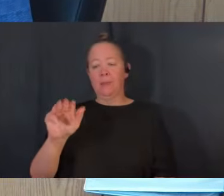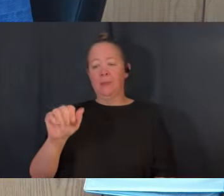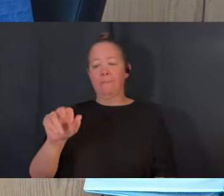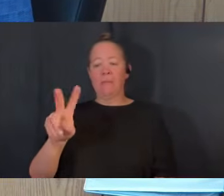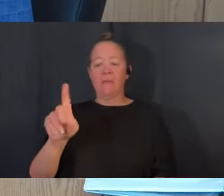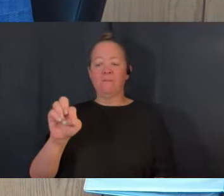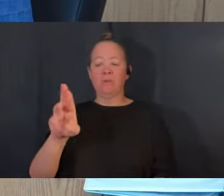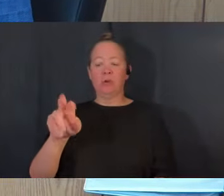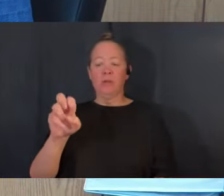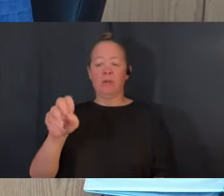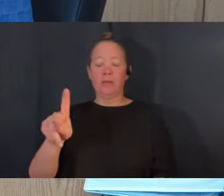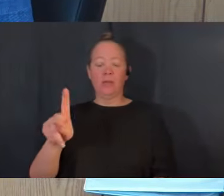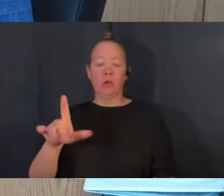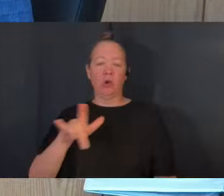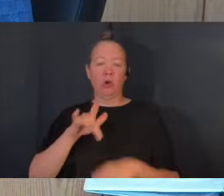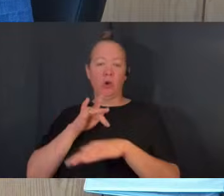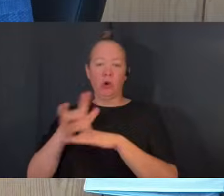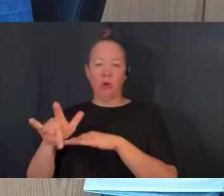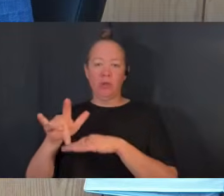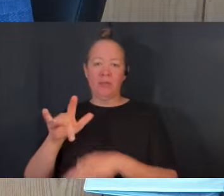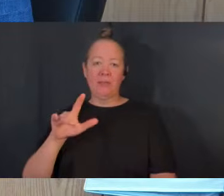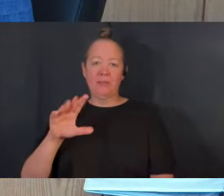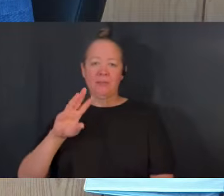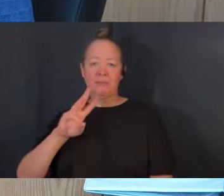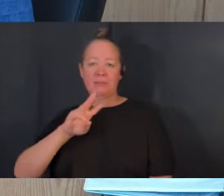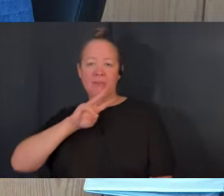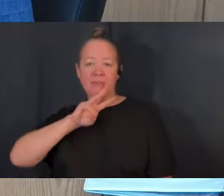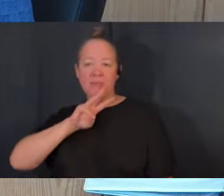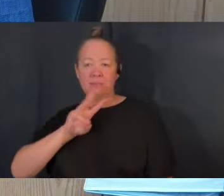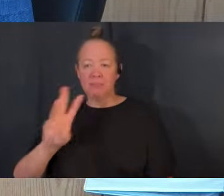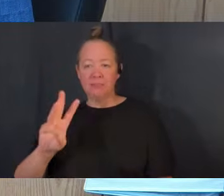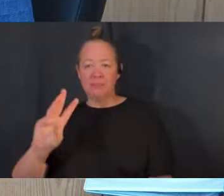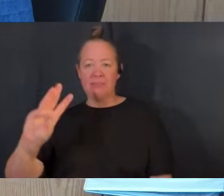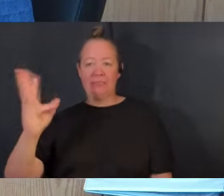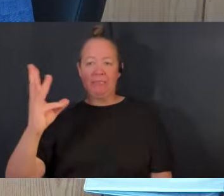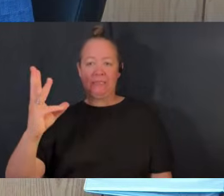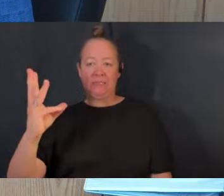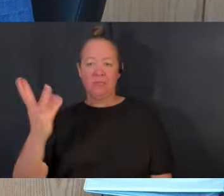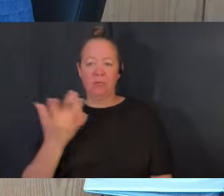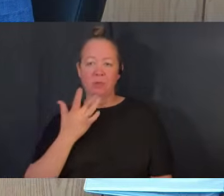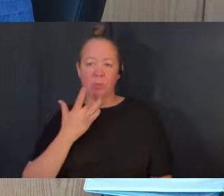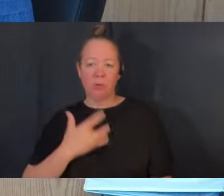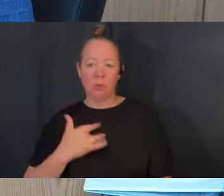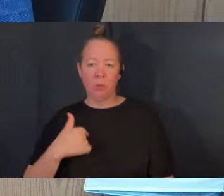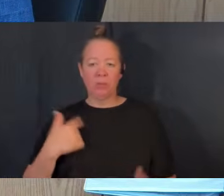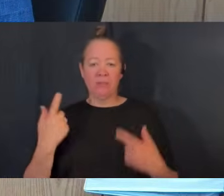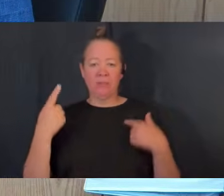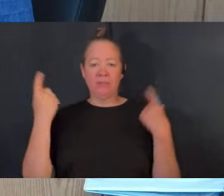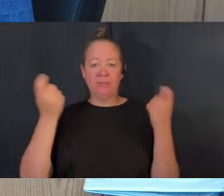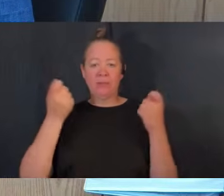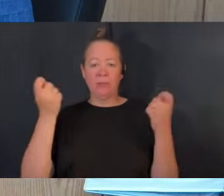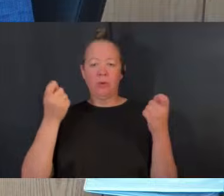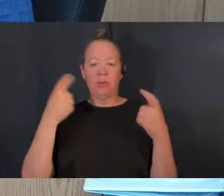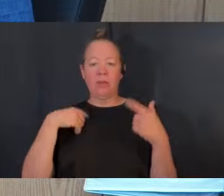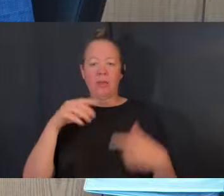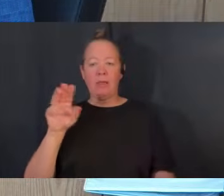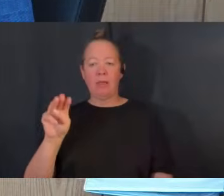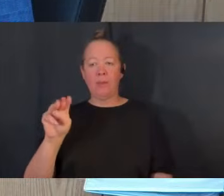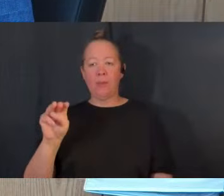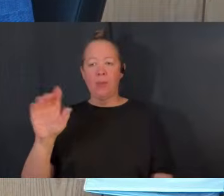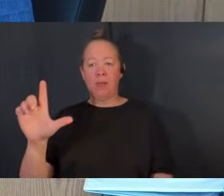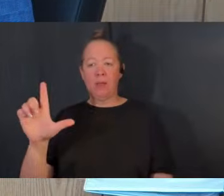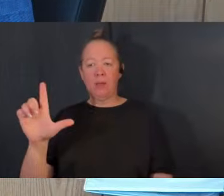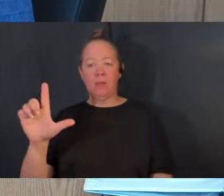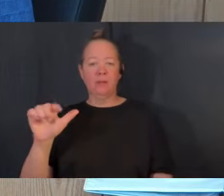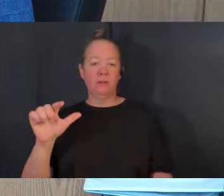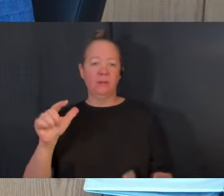Wednesday. So we will celebrate at MML as well. So I'll be busy, but we'll find a way to get